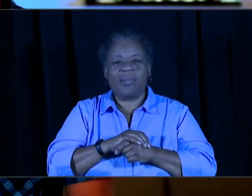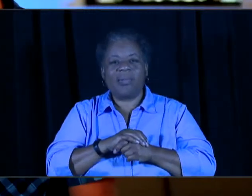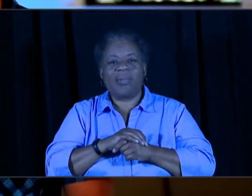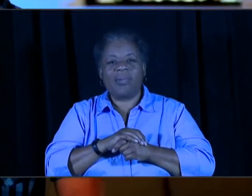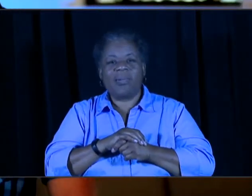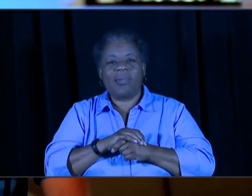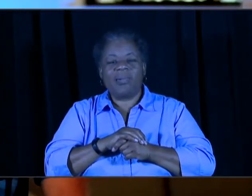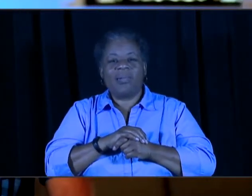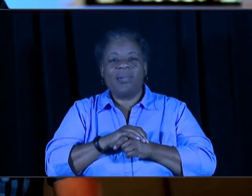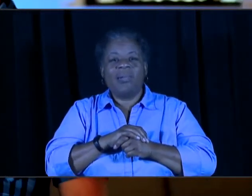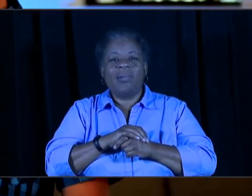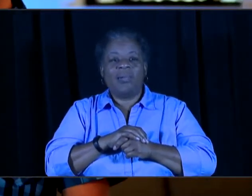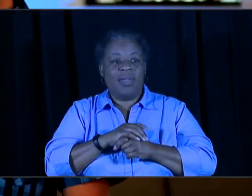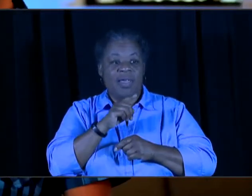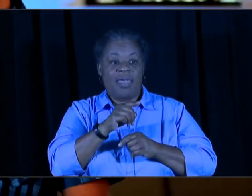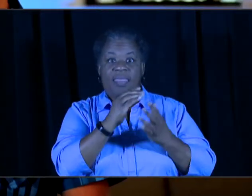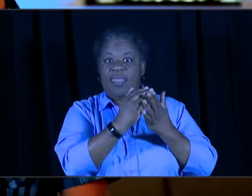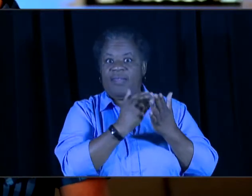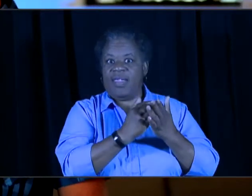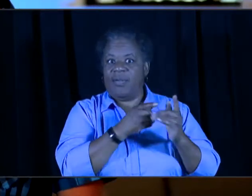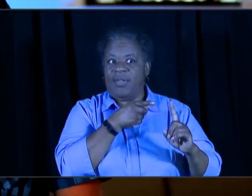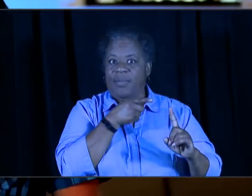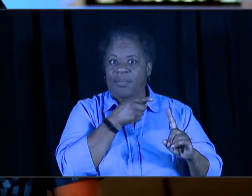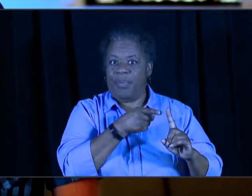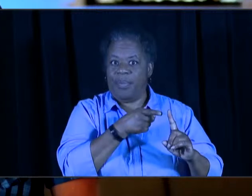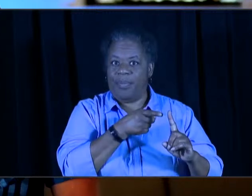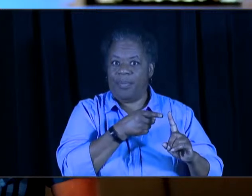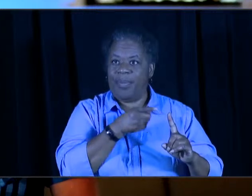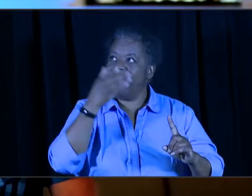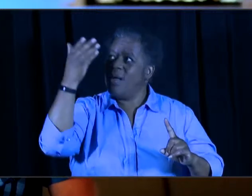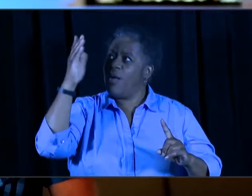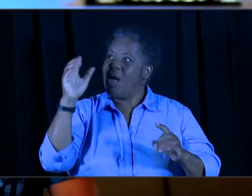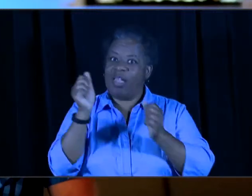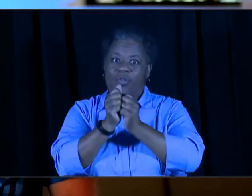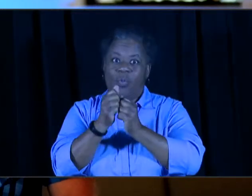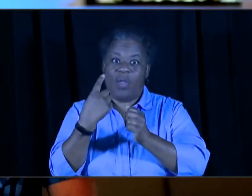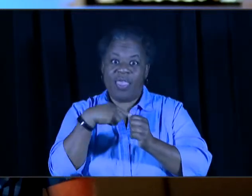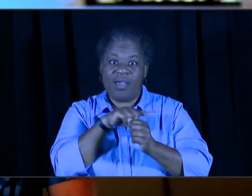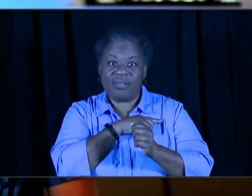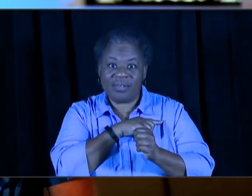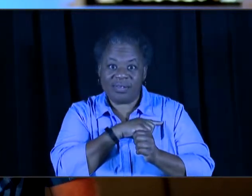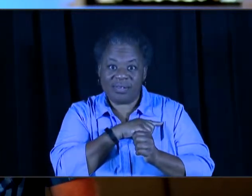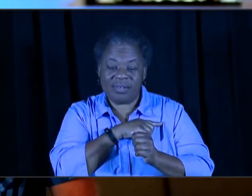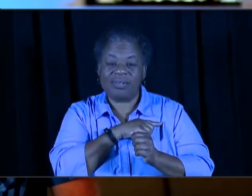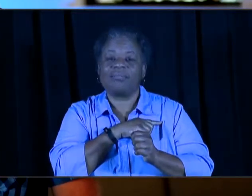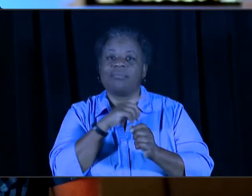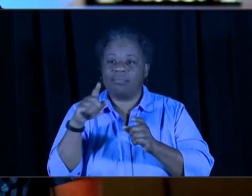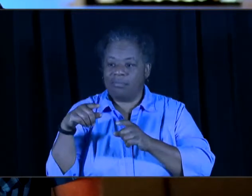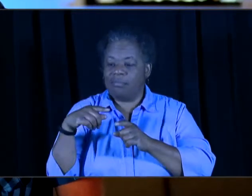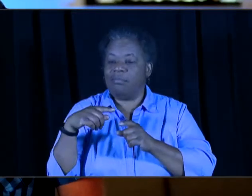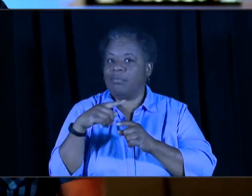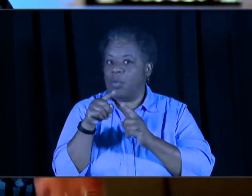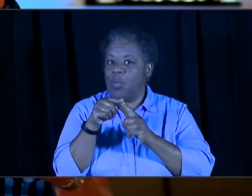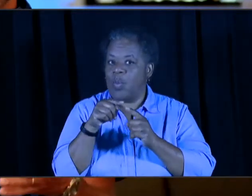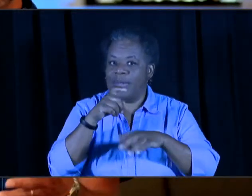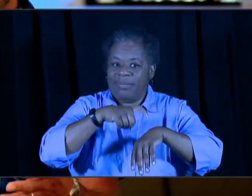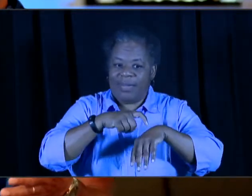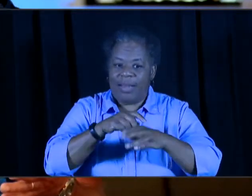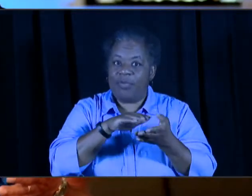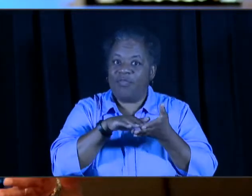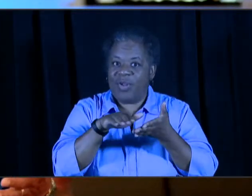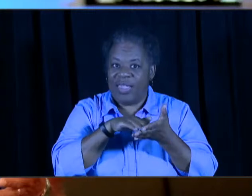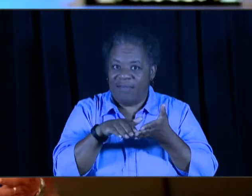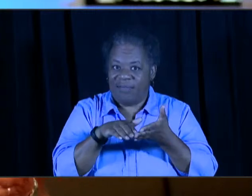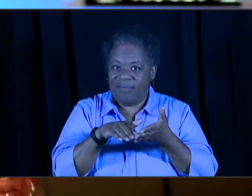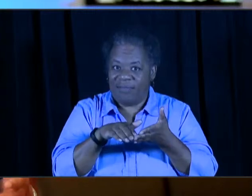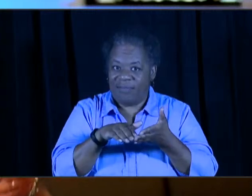And more to the point of this series, how is God with us when it's time to forgive? That's the question we'd like to